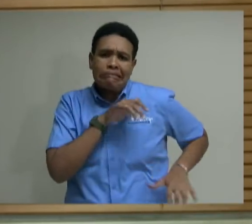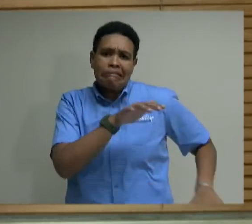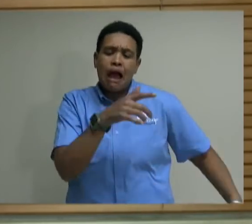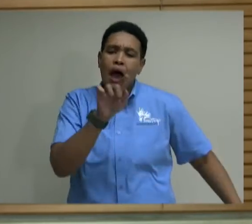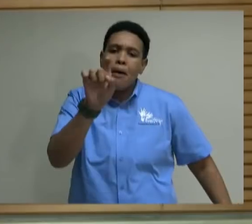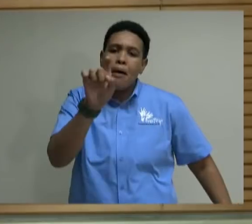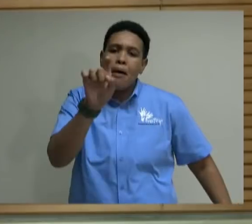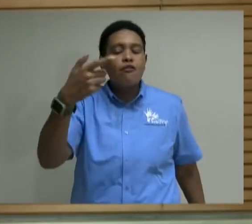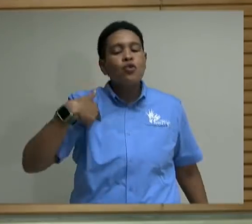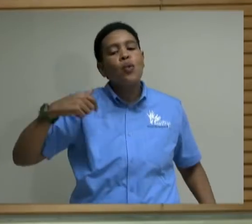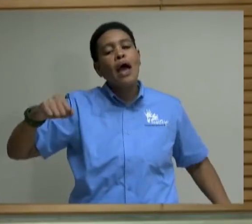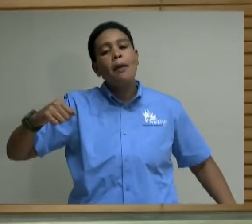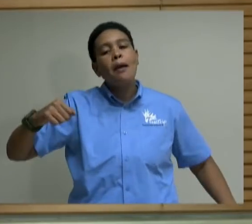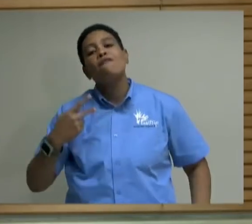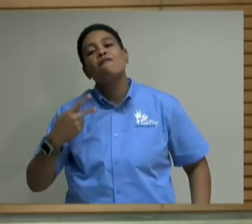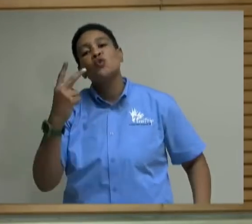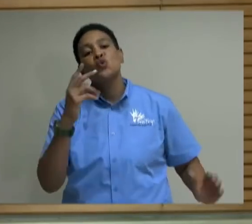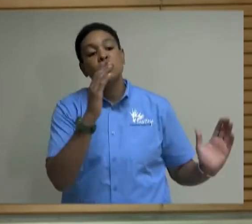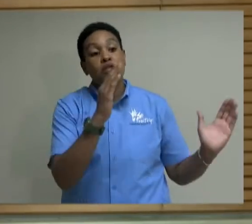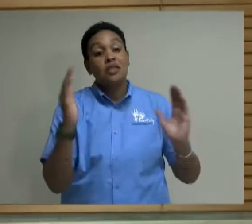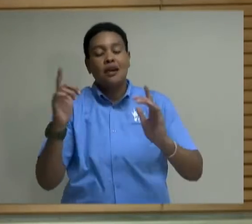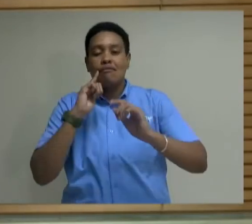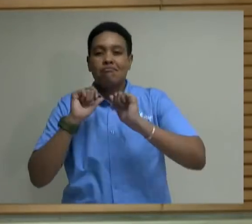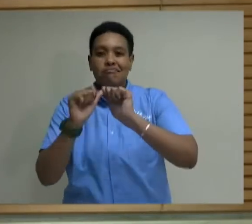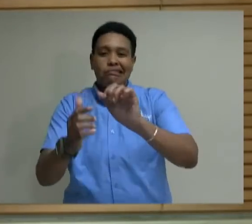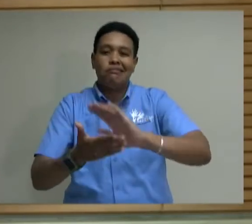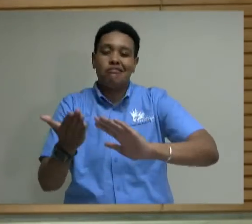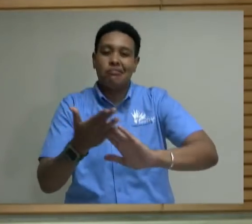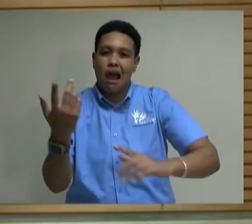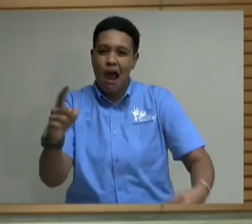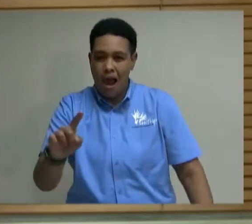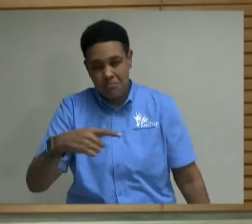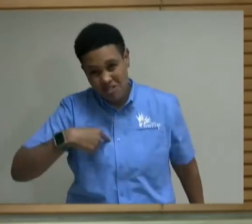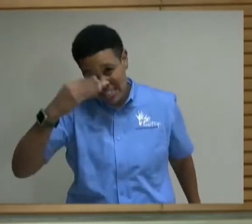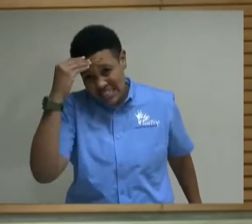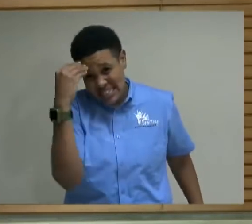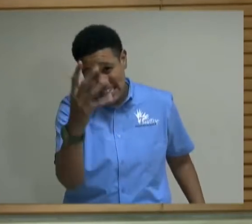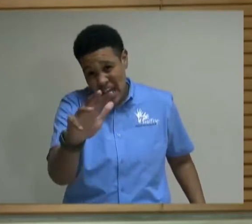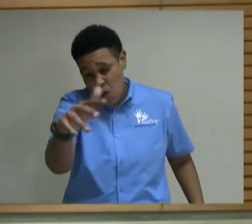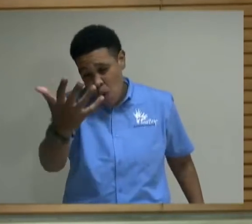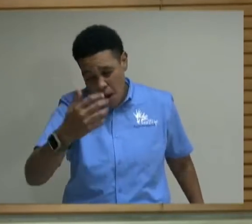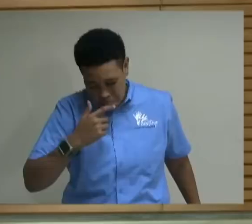to have two shifts and be consistent. Let me just say that